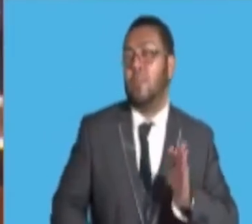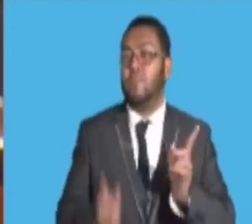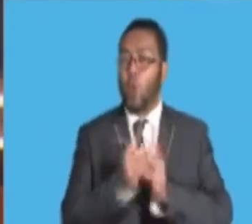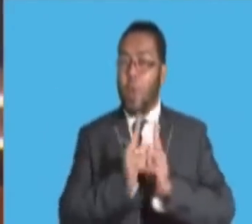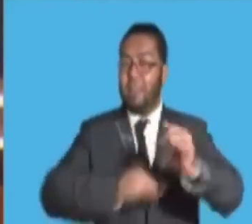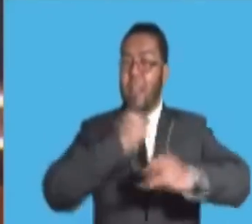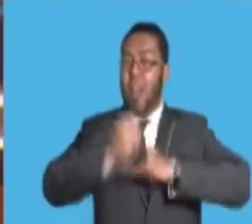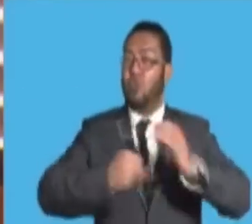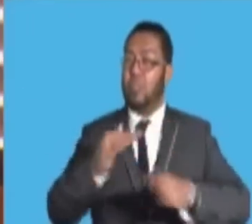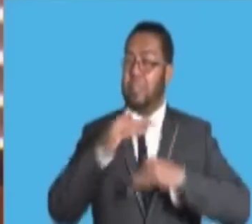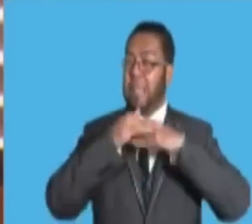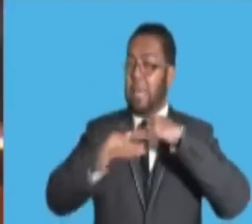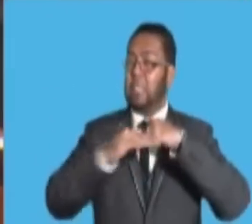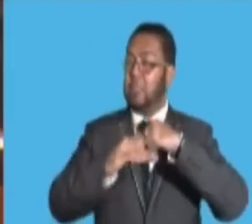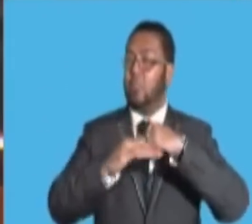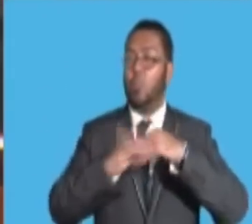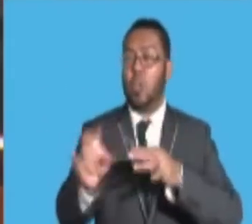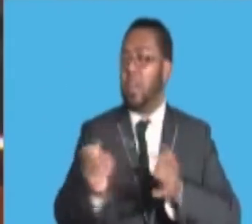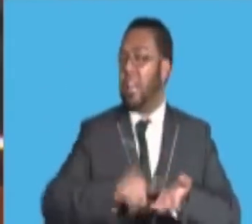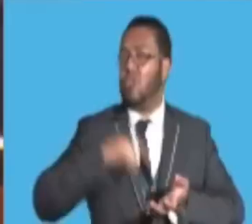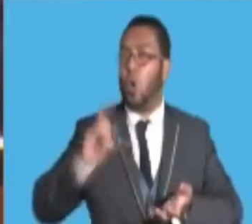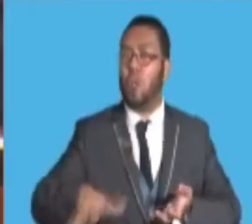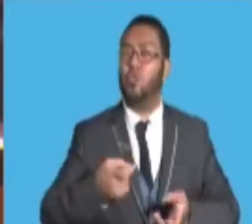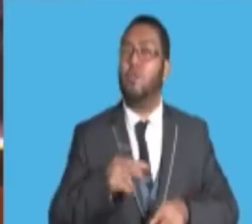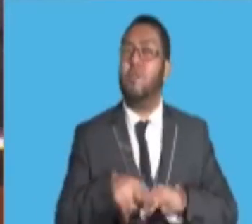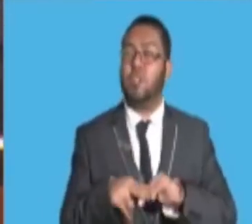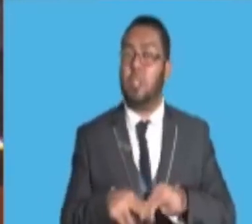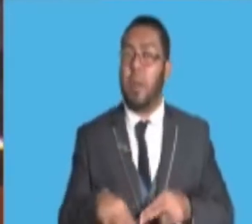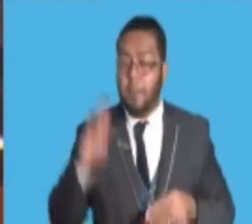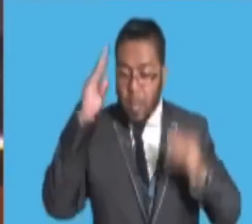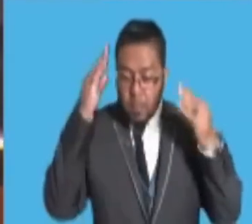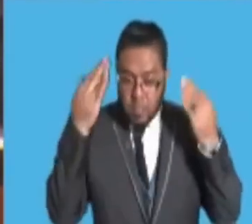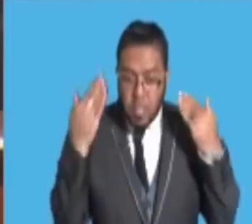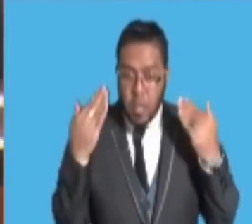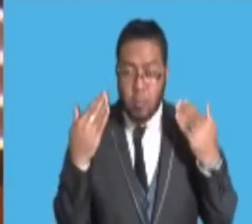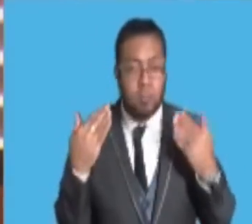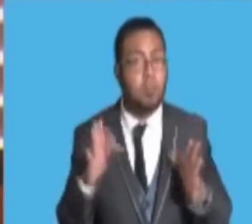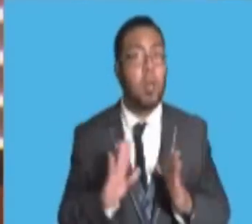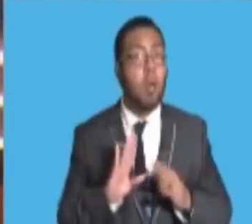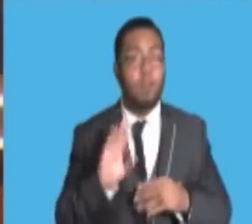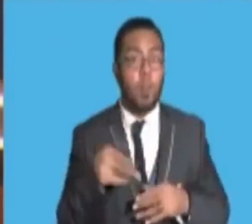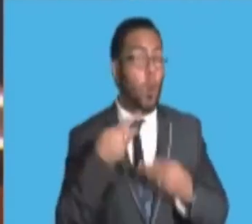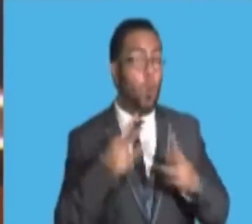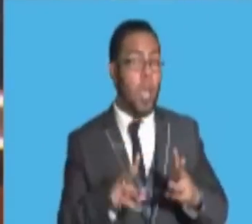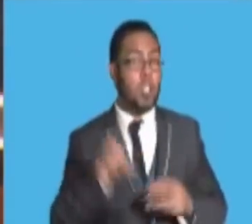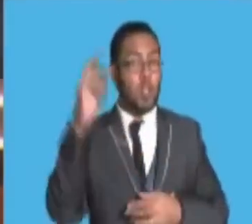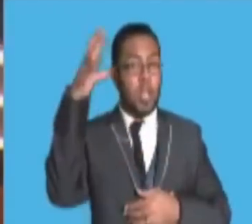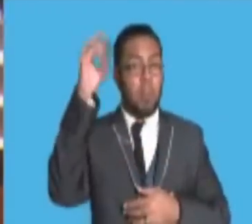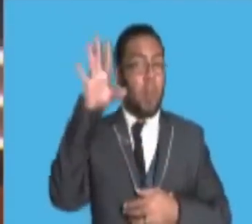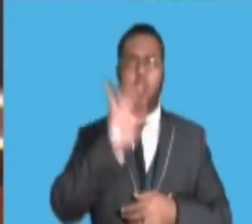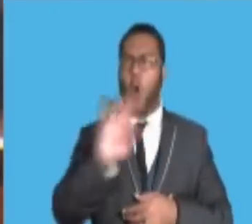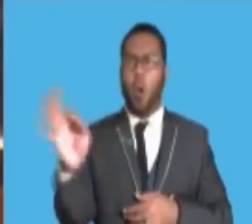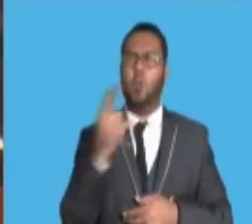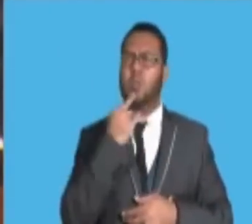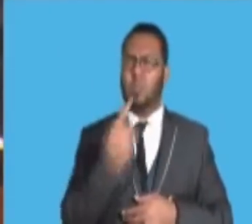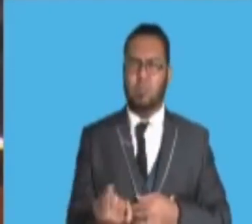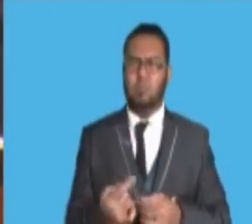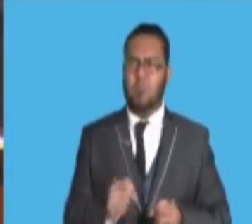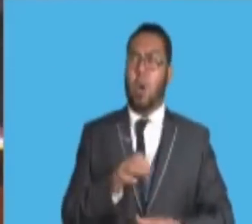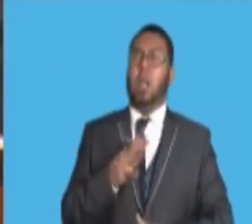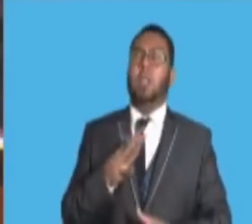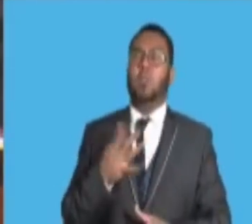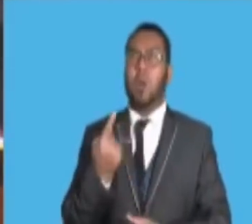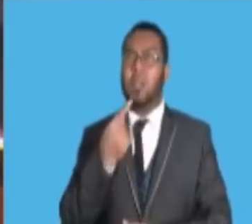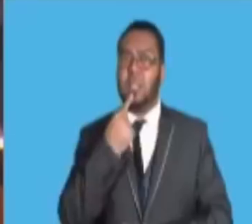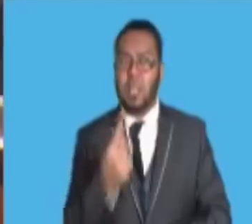standards without extra cost to Fijians. Madam Speaker, from the Waso Delpa campaign, no one would be surprised by